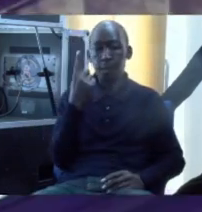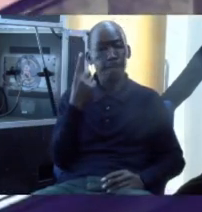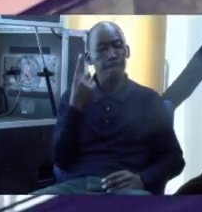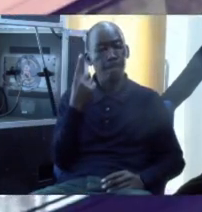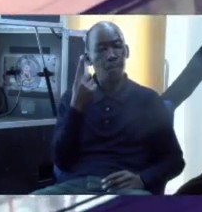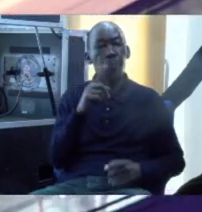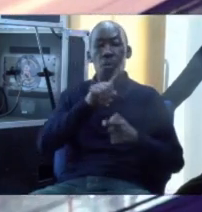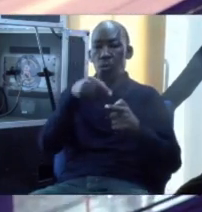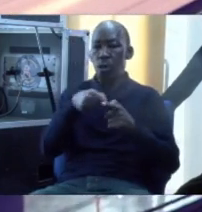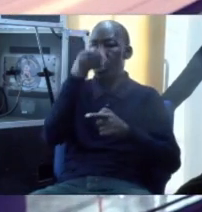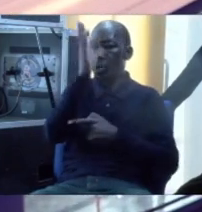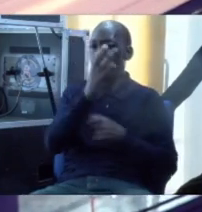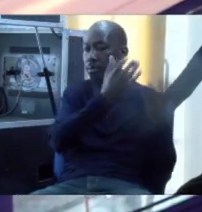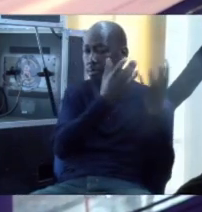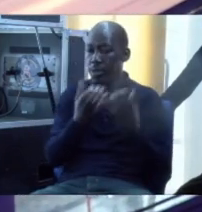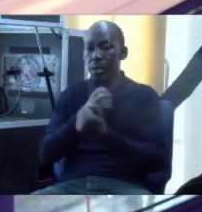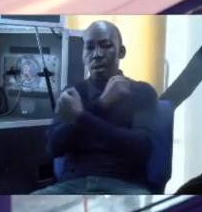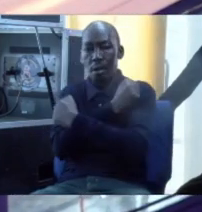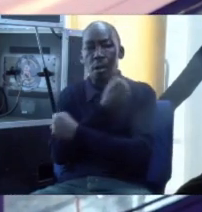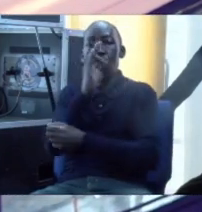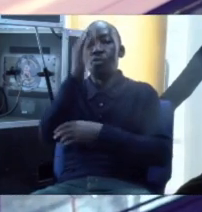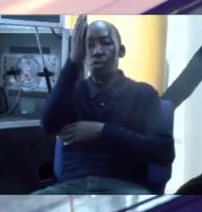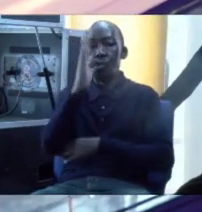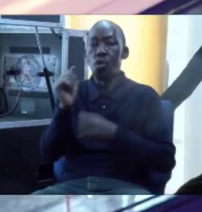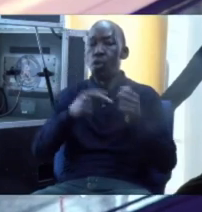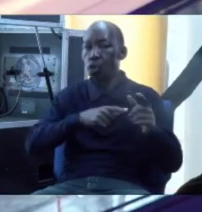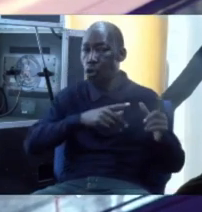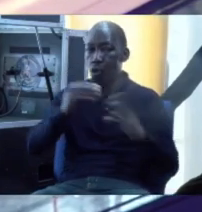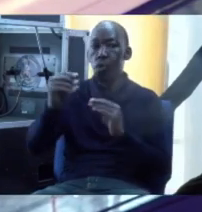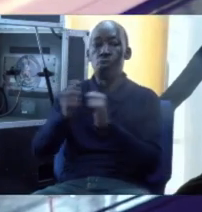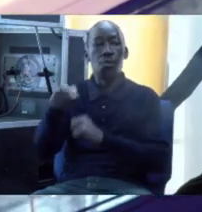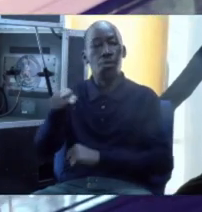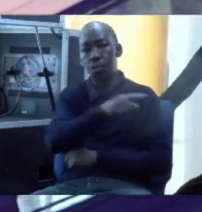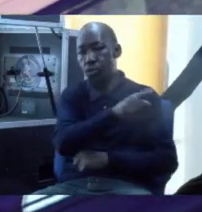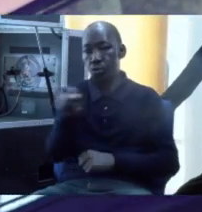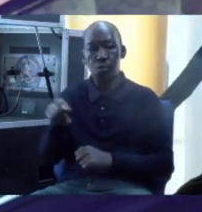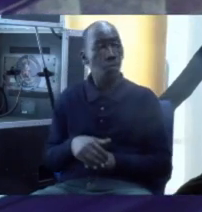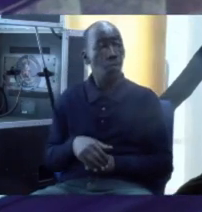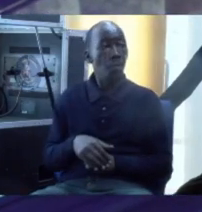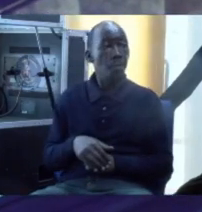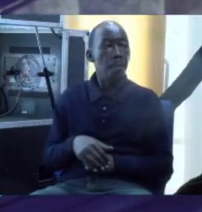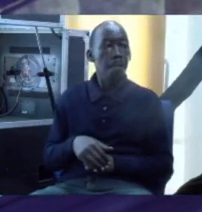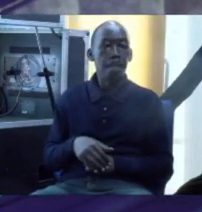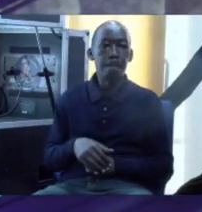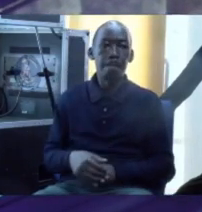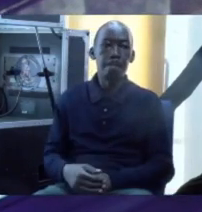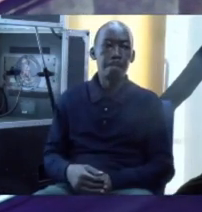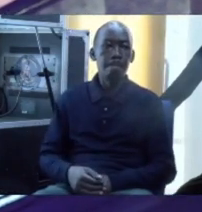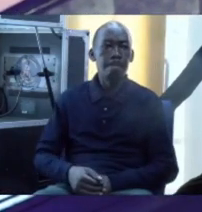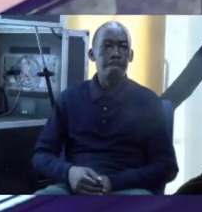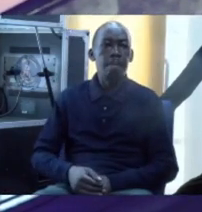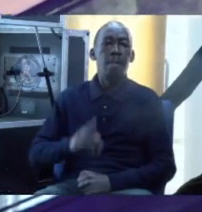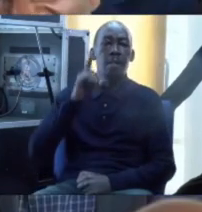kufahamu. When Paul is praying, may the love of God go with you. Kwa wakati Bwana anaposema, Paulo anasema upendo wa Bwana uenende nawe. He